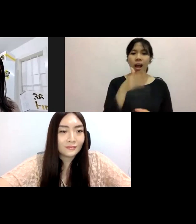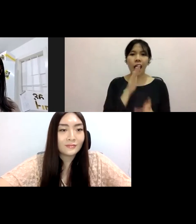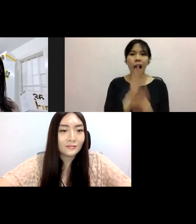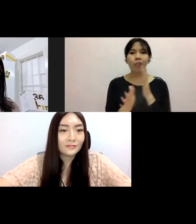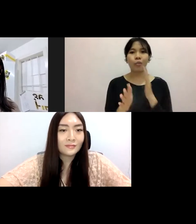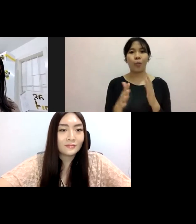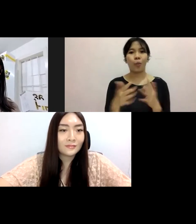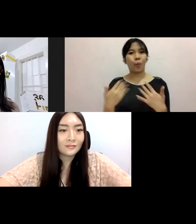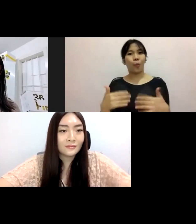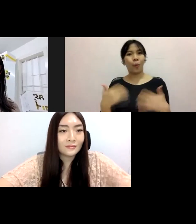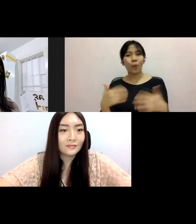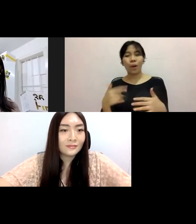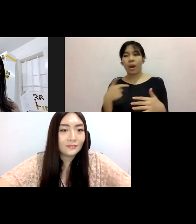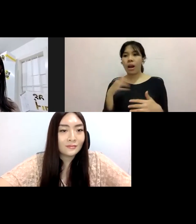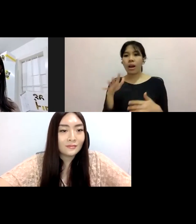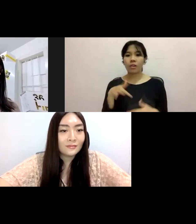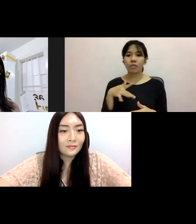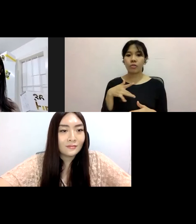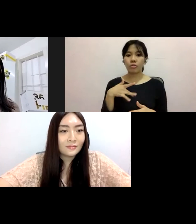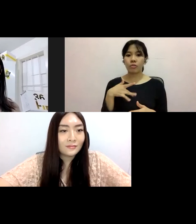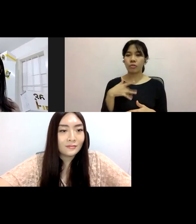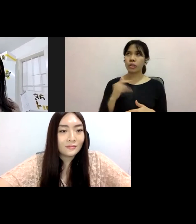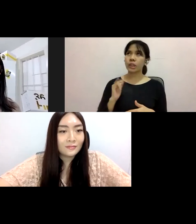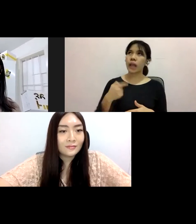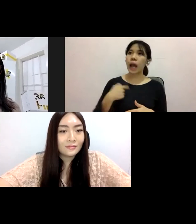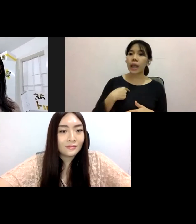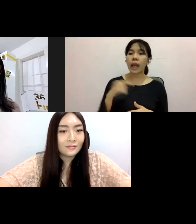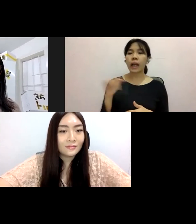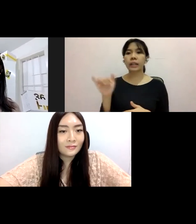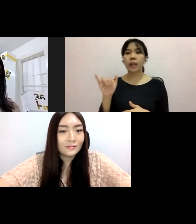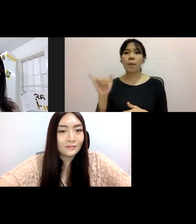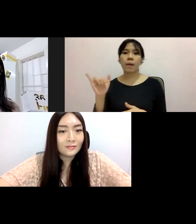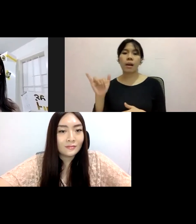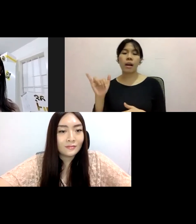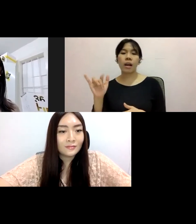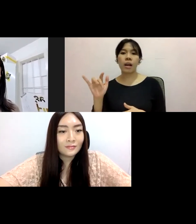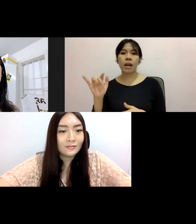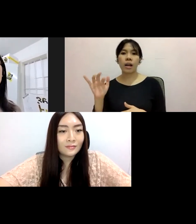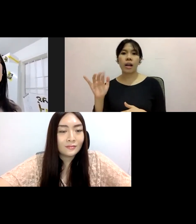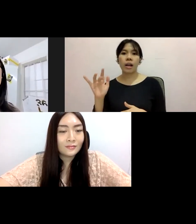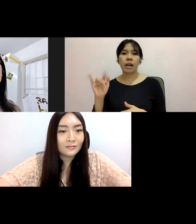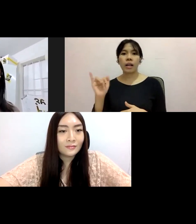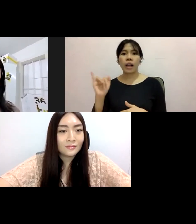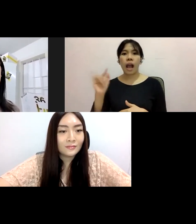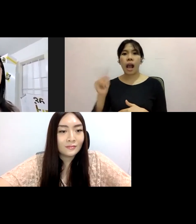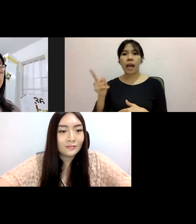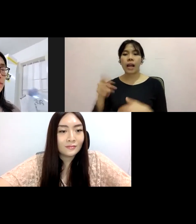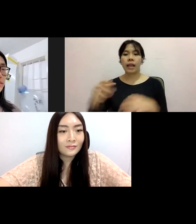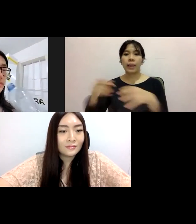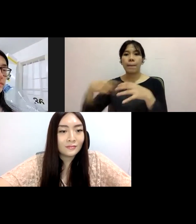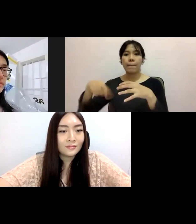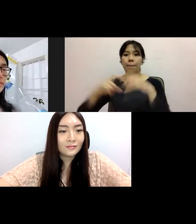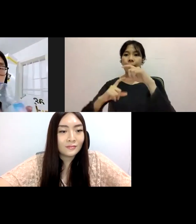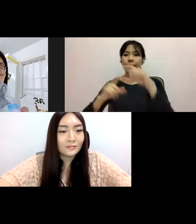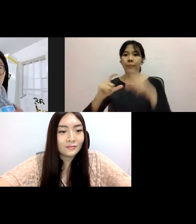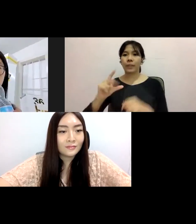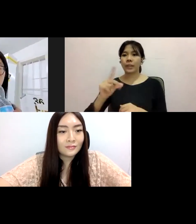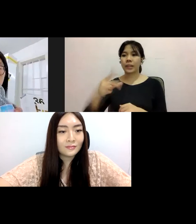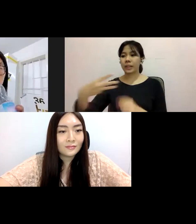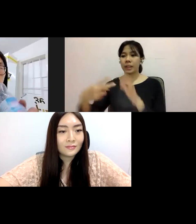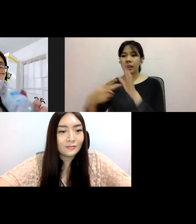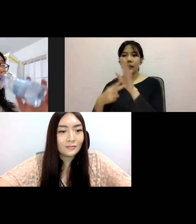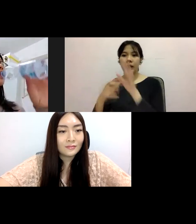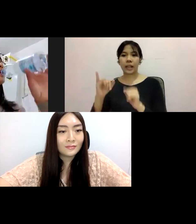not only for the screening actually. So I also participated in a